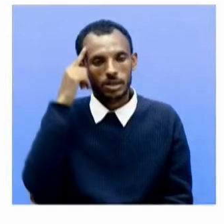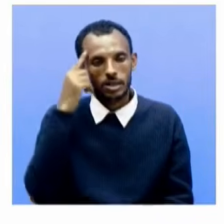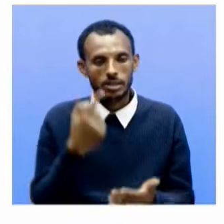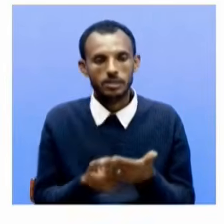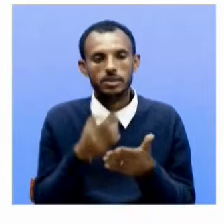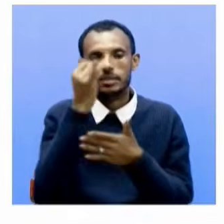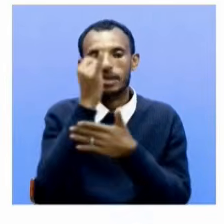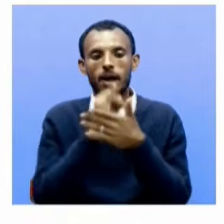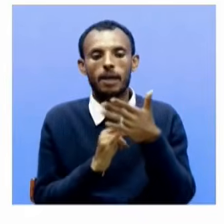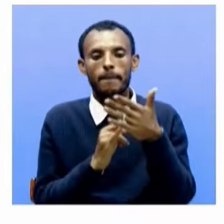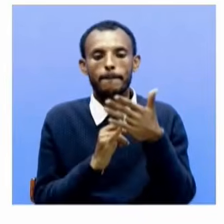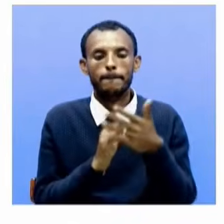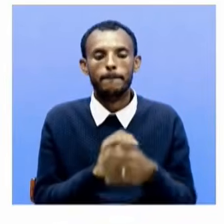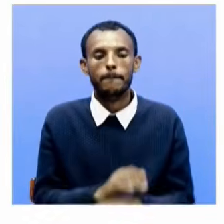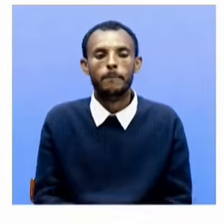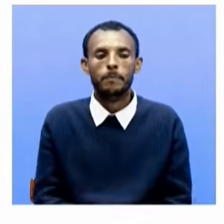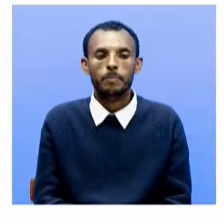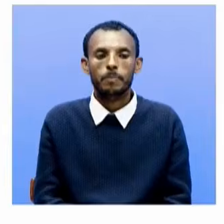diagram.